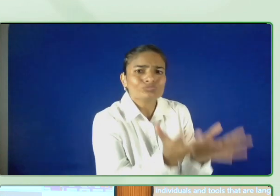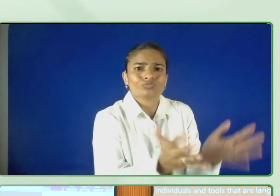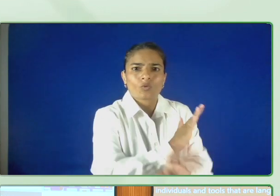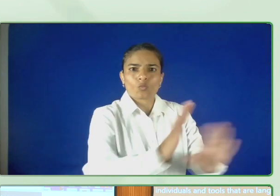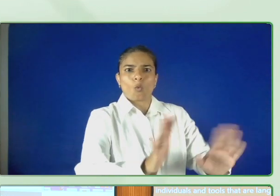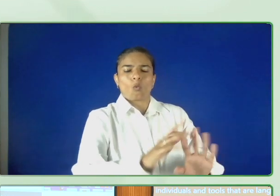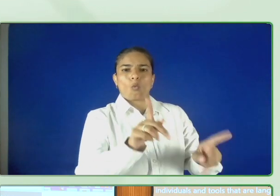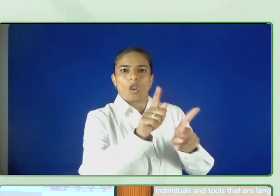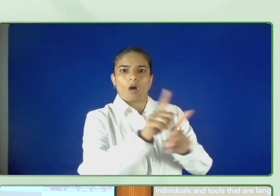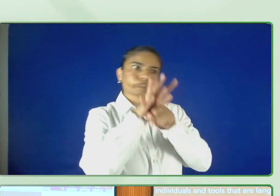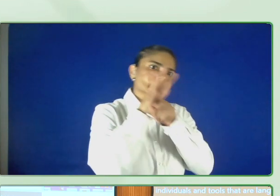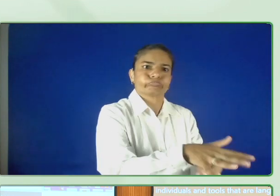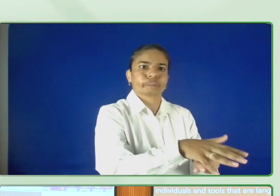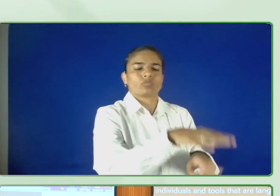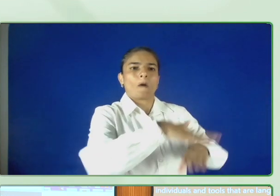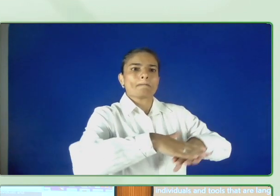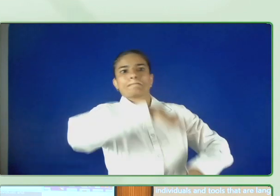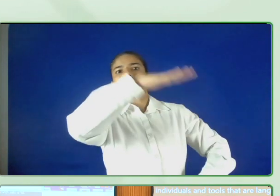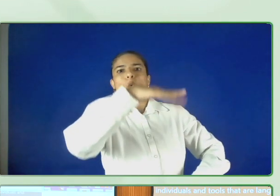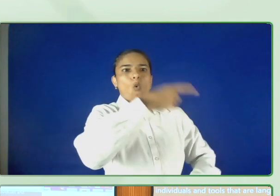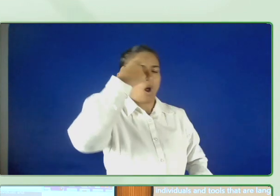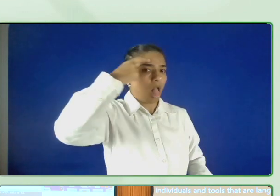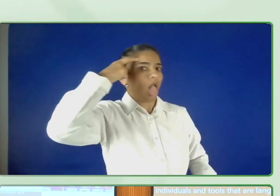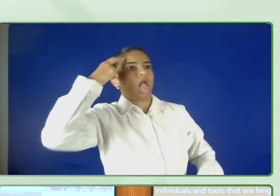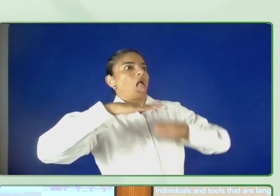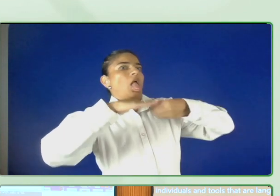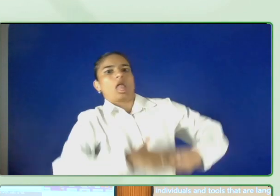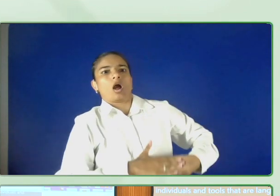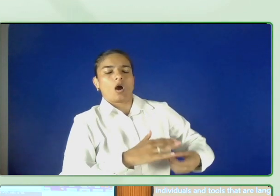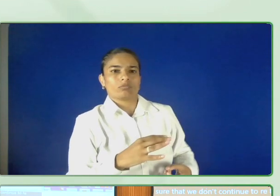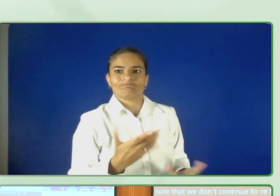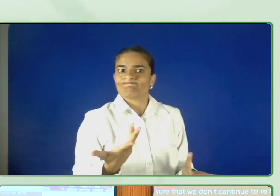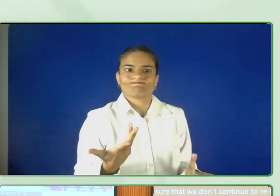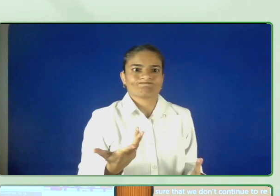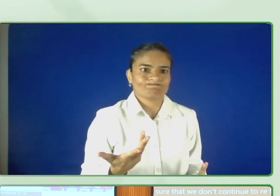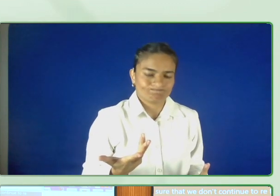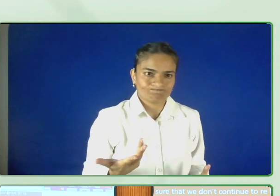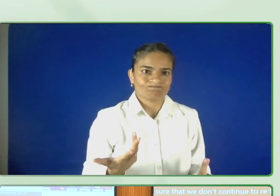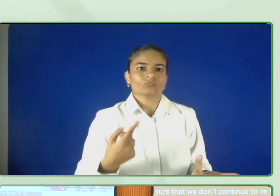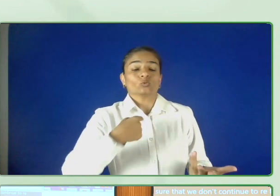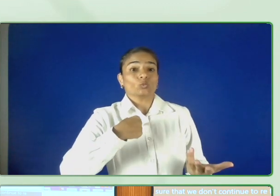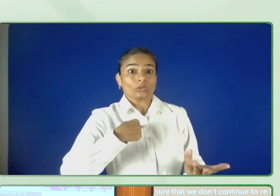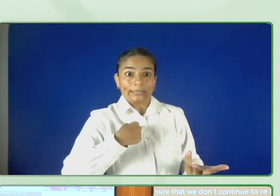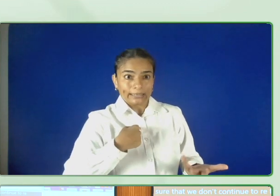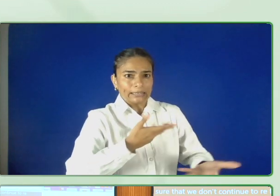to re-traumatize them through using sign language interpreters.